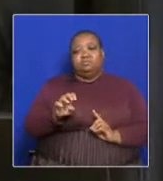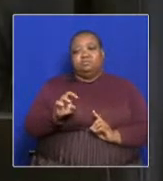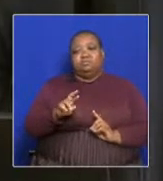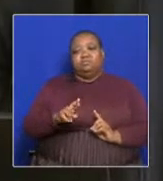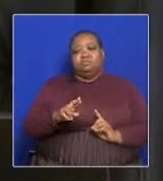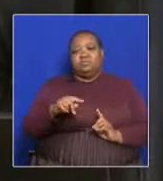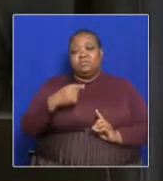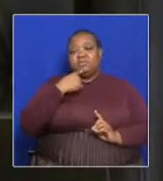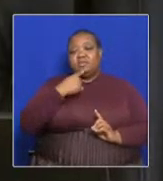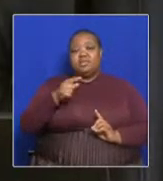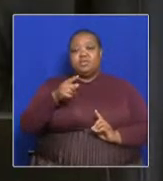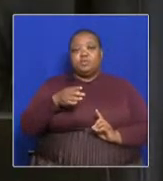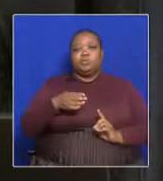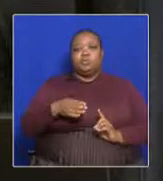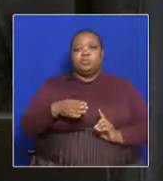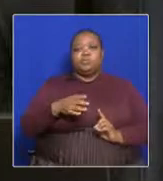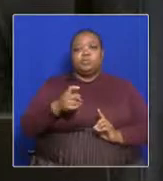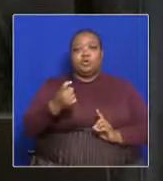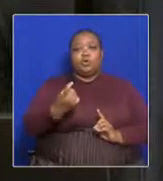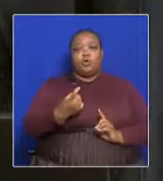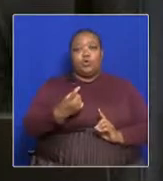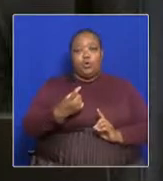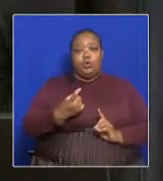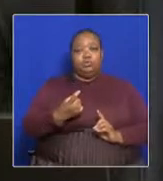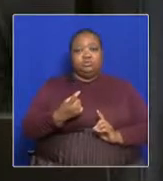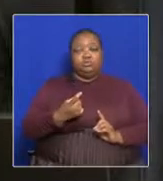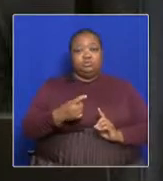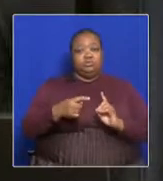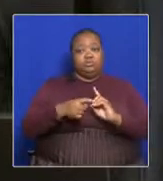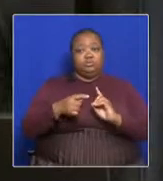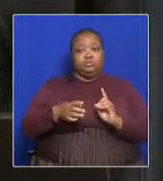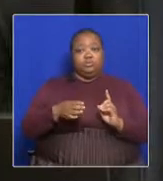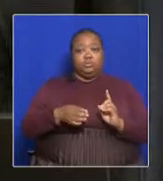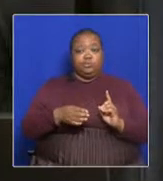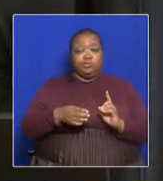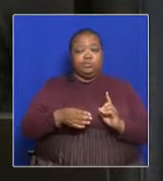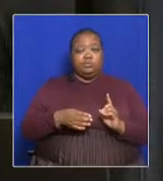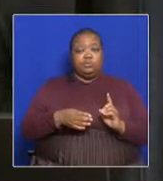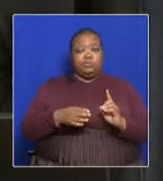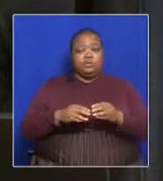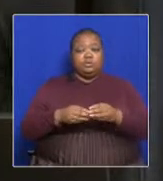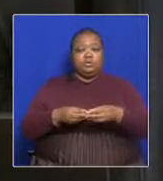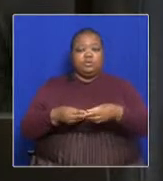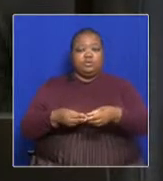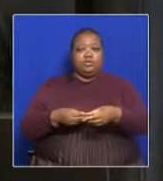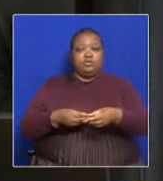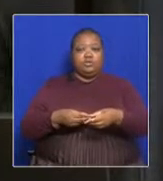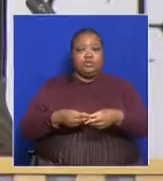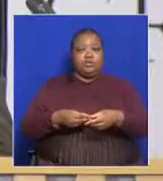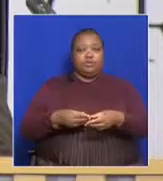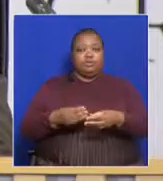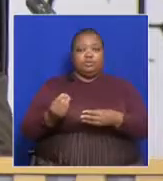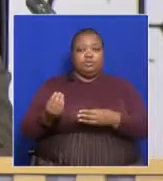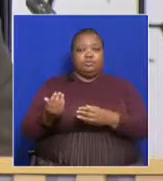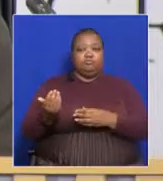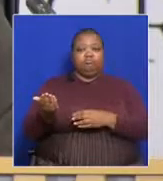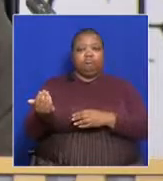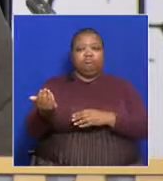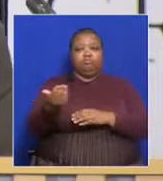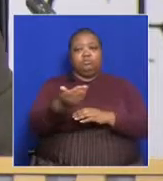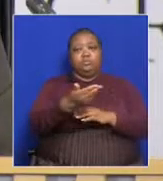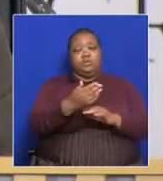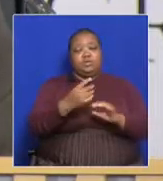he was called in, and a document was waved around that there's this email which is